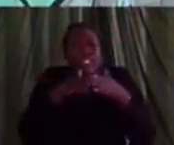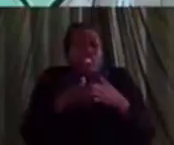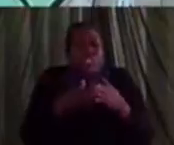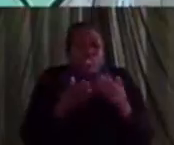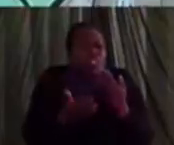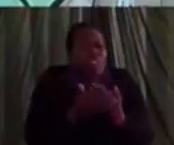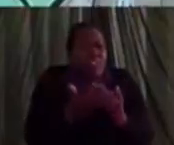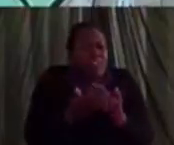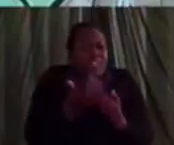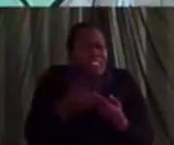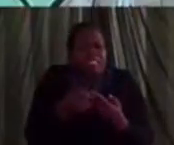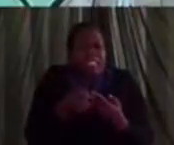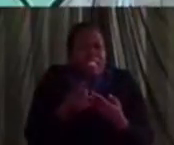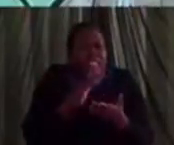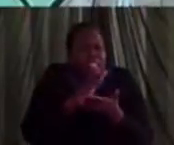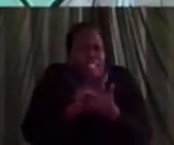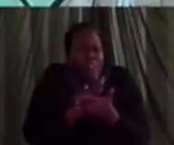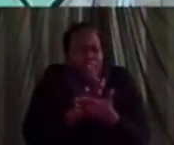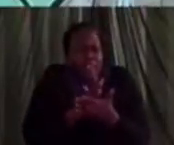dynamics of the relationship between us,